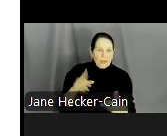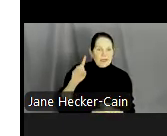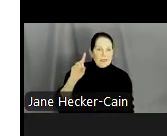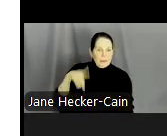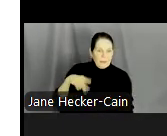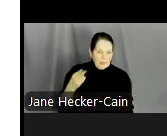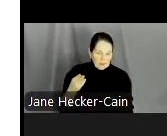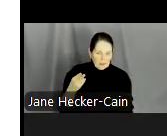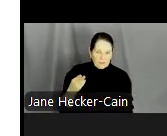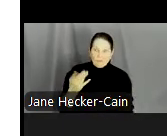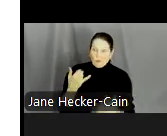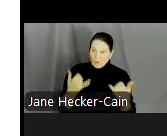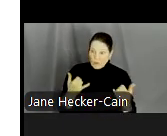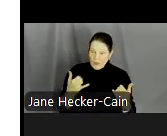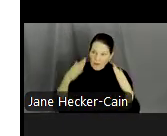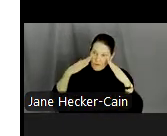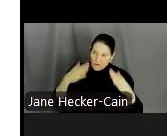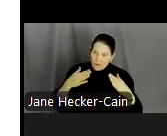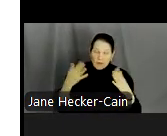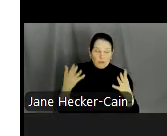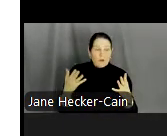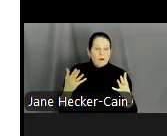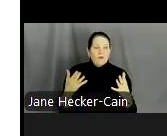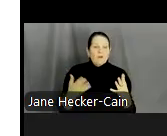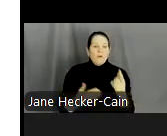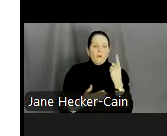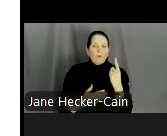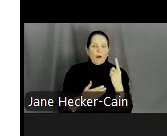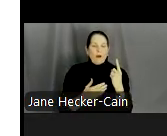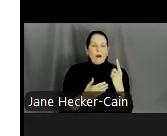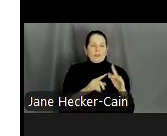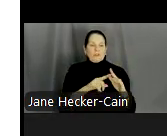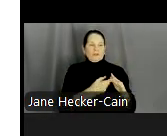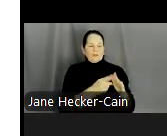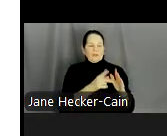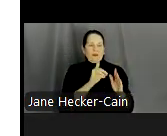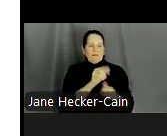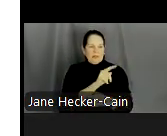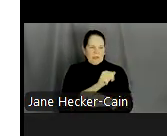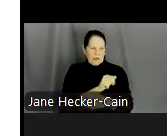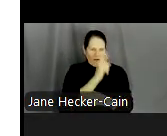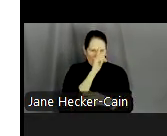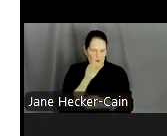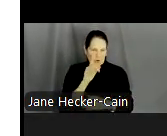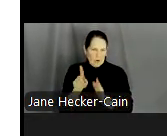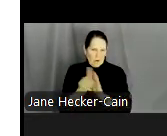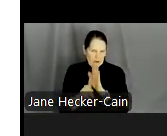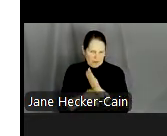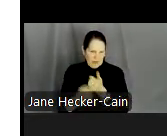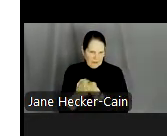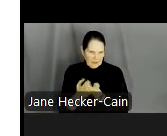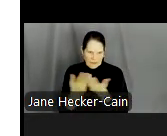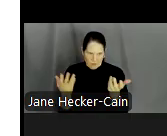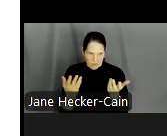talking specifically today about one source of data that you might use for policy and advocacy, which is the Community